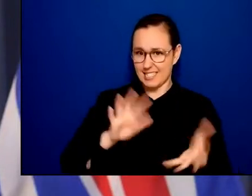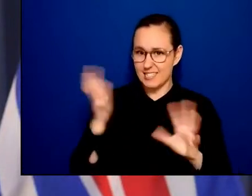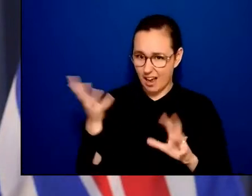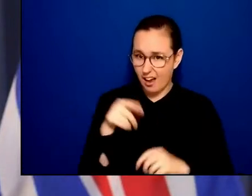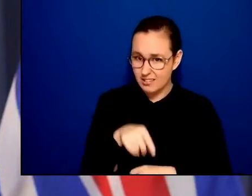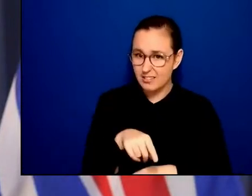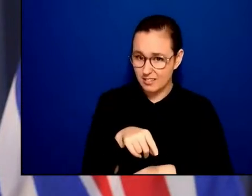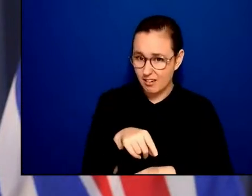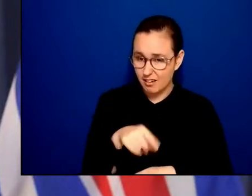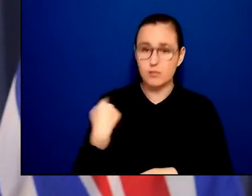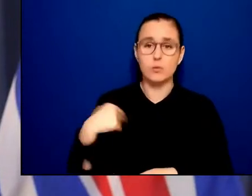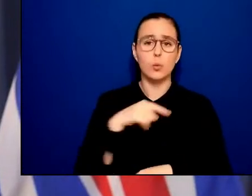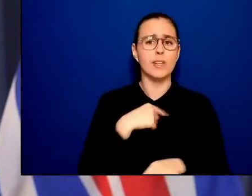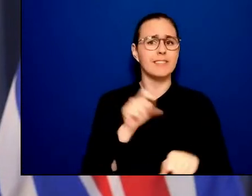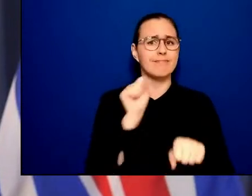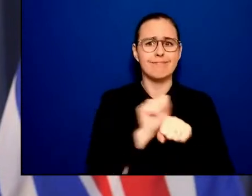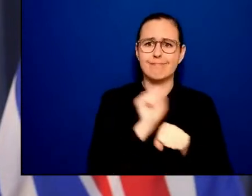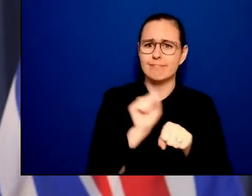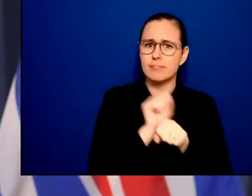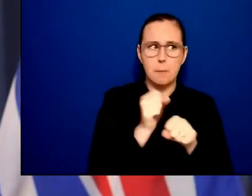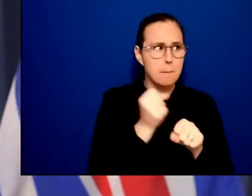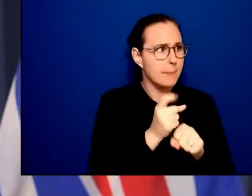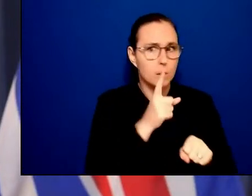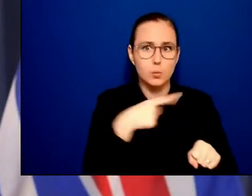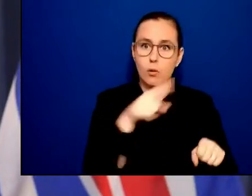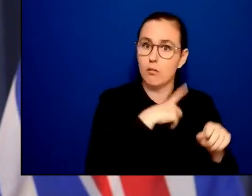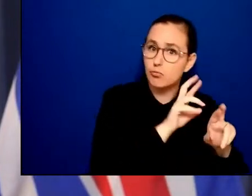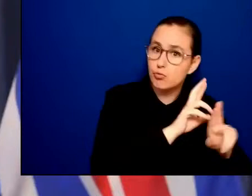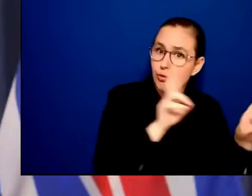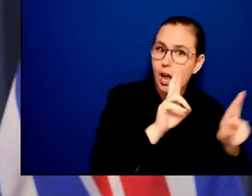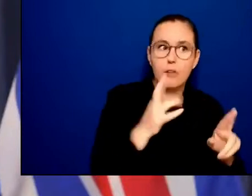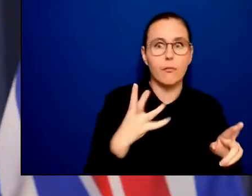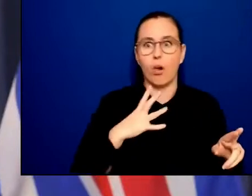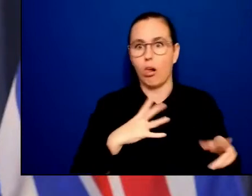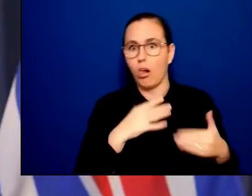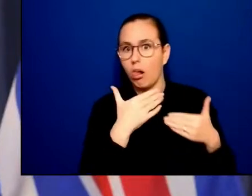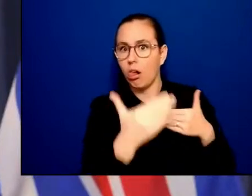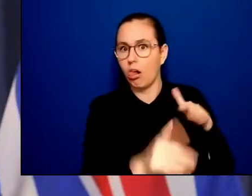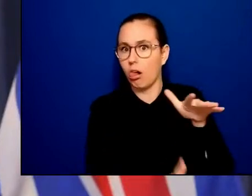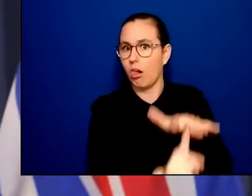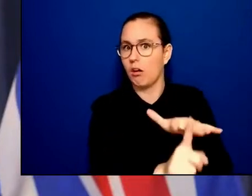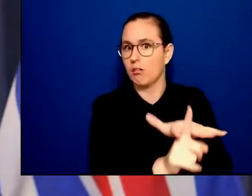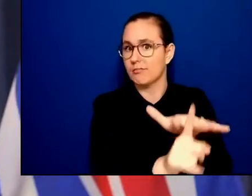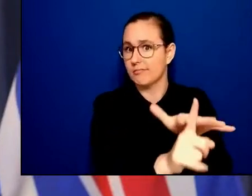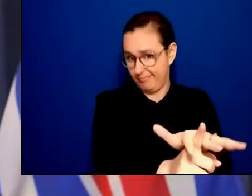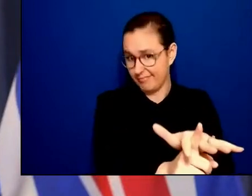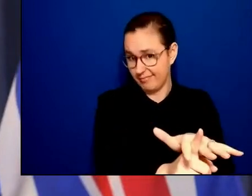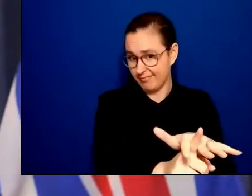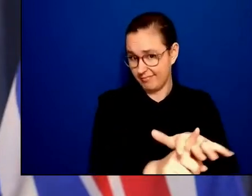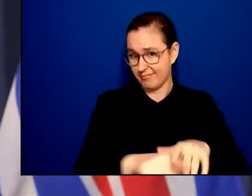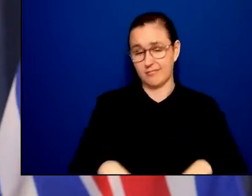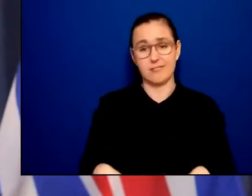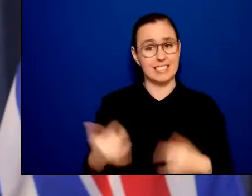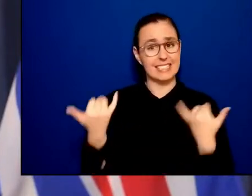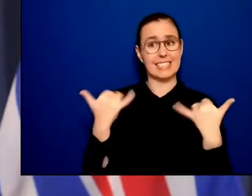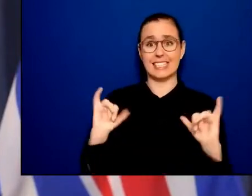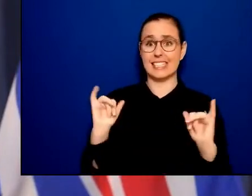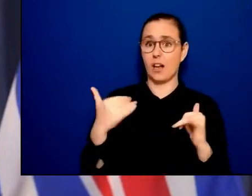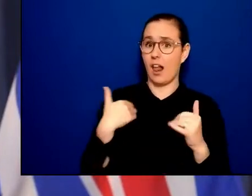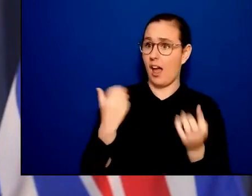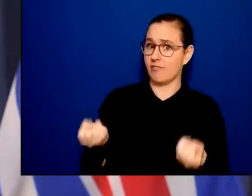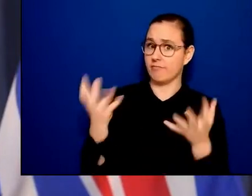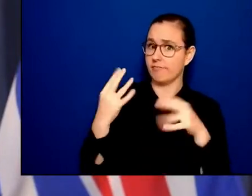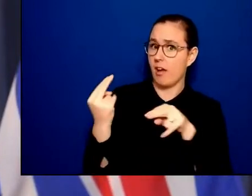Act. But that said, multiple highways remain closed throughout BC, causing